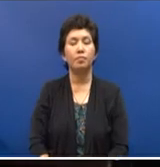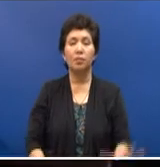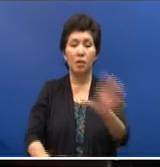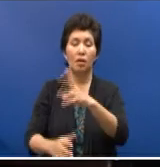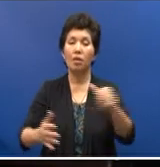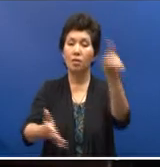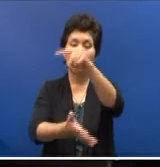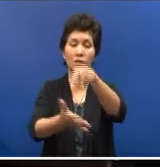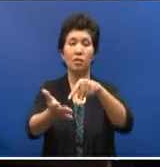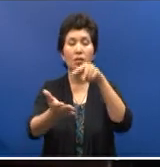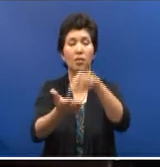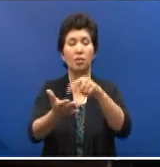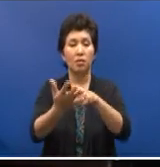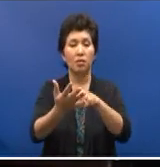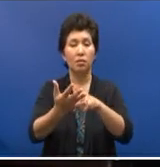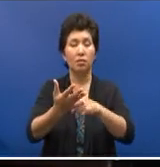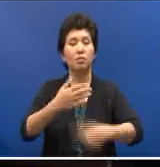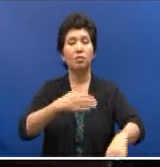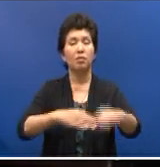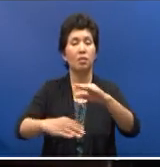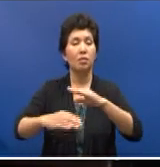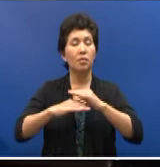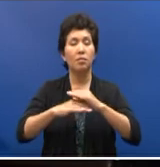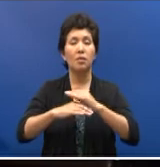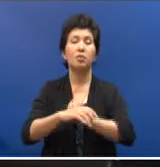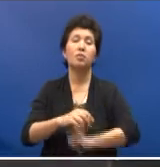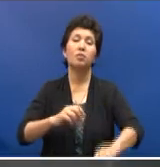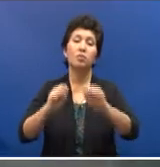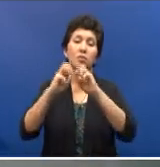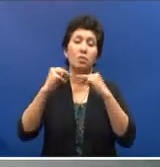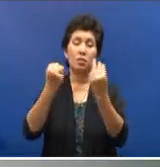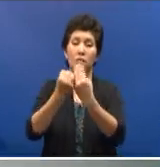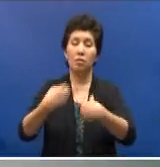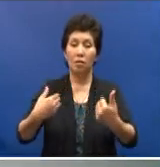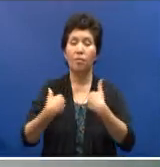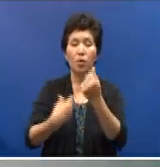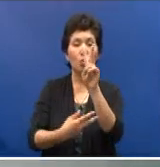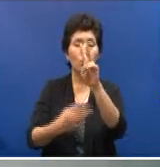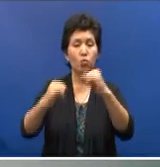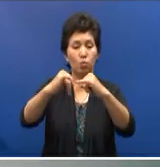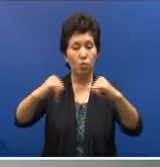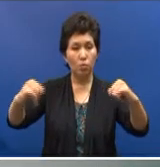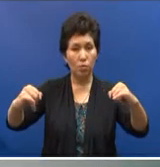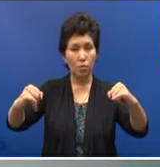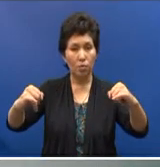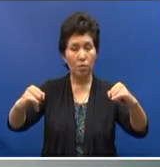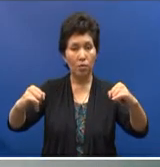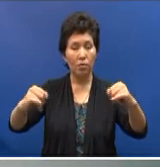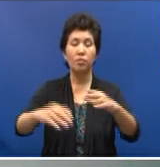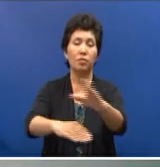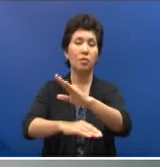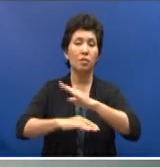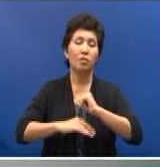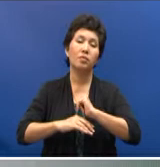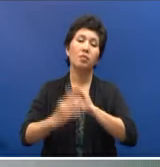Okay, so in these stratified societies, okay, there are two types of stratified